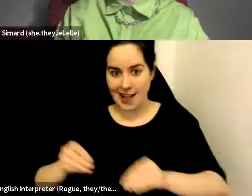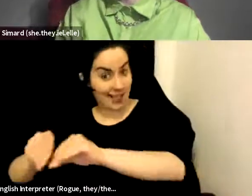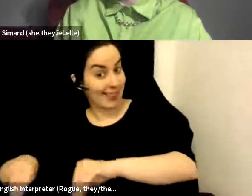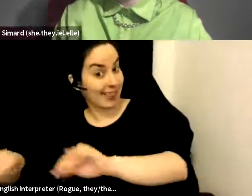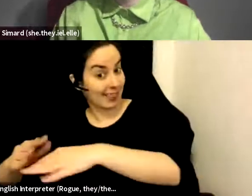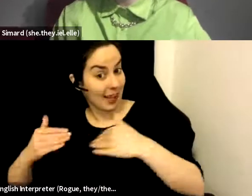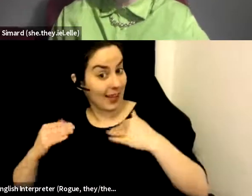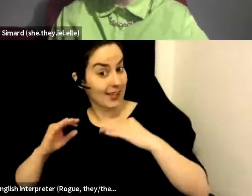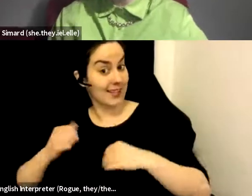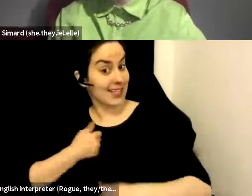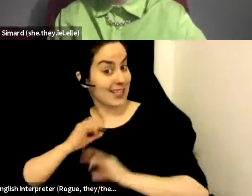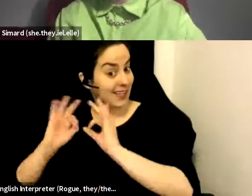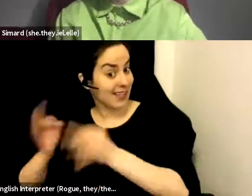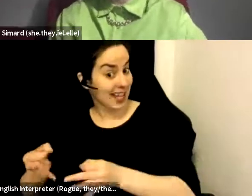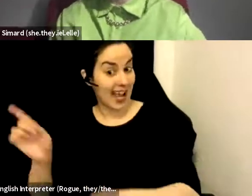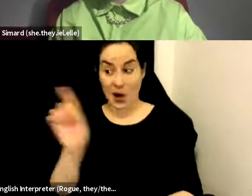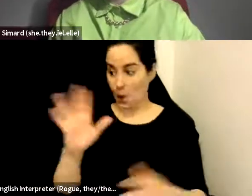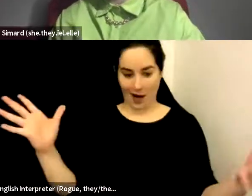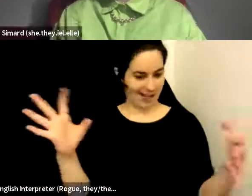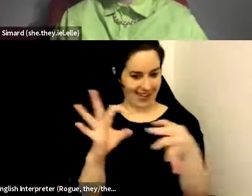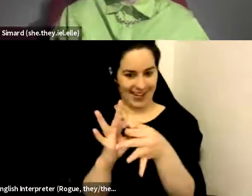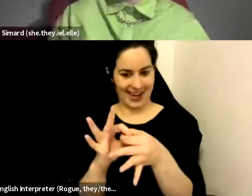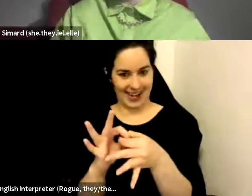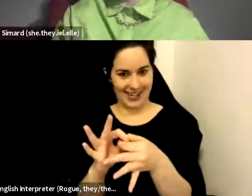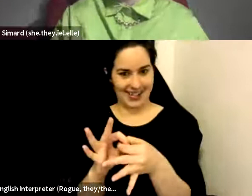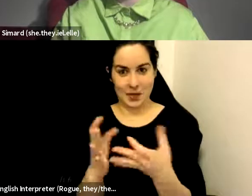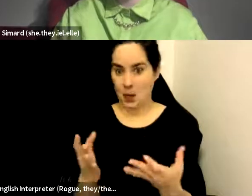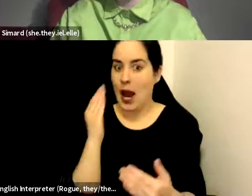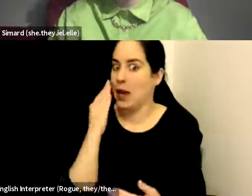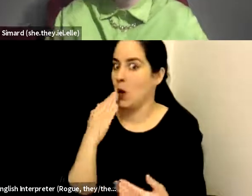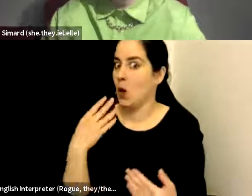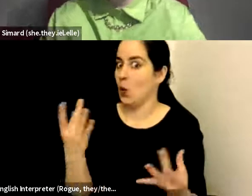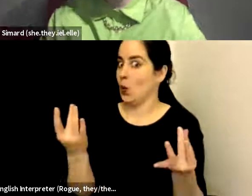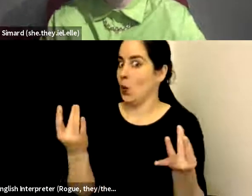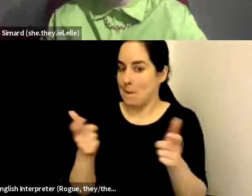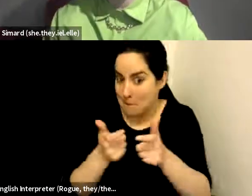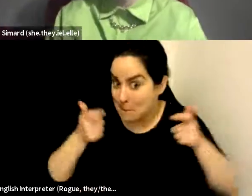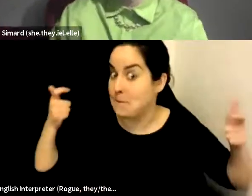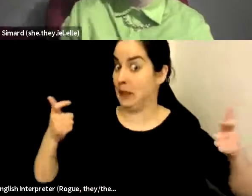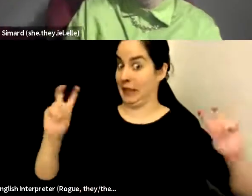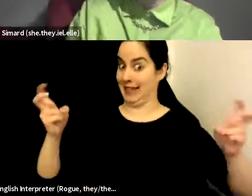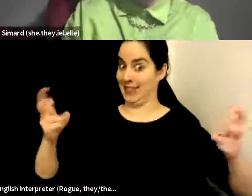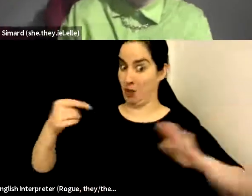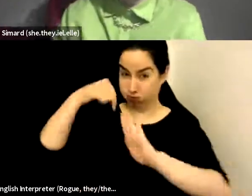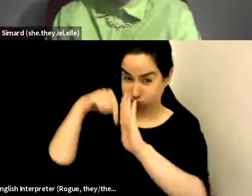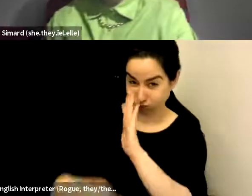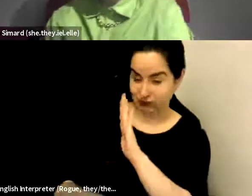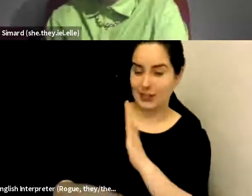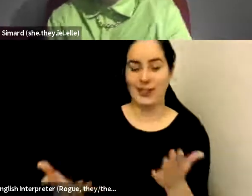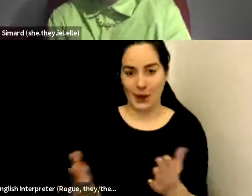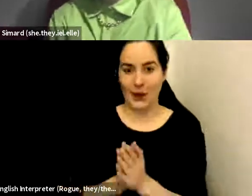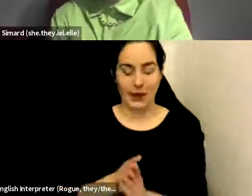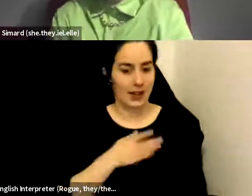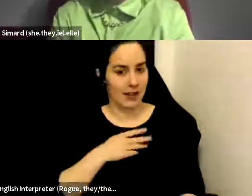thought. And I know it's a big one, so you can think about that one for as long as you need. End of thought again. Yolanda